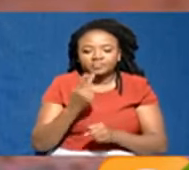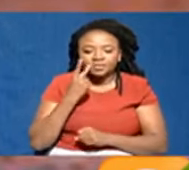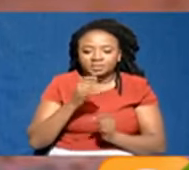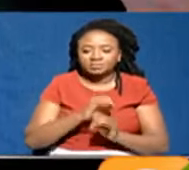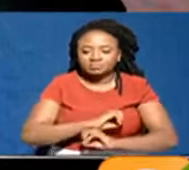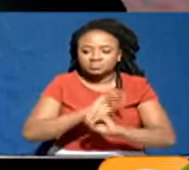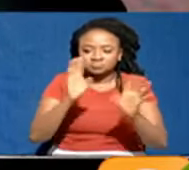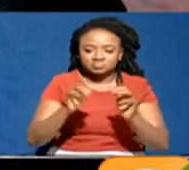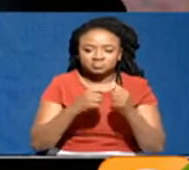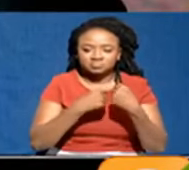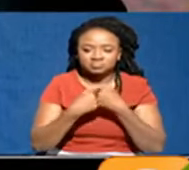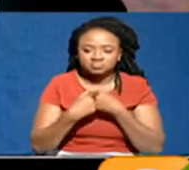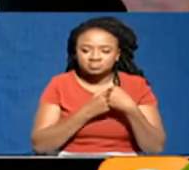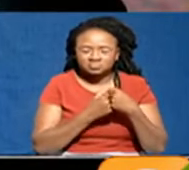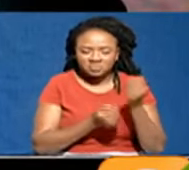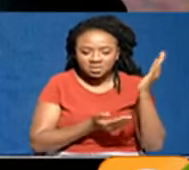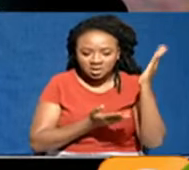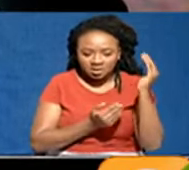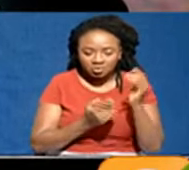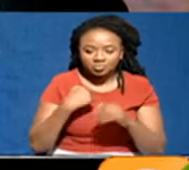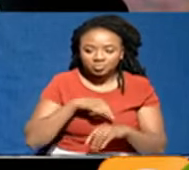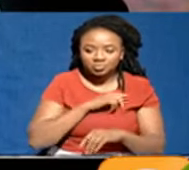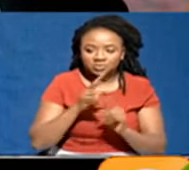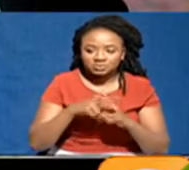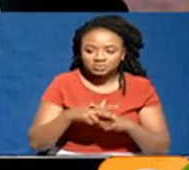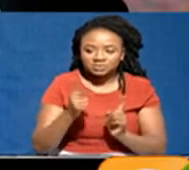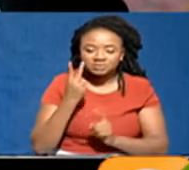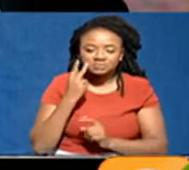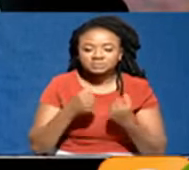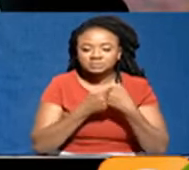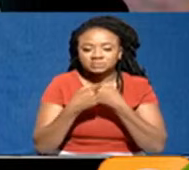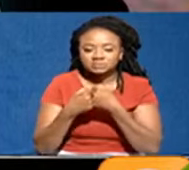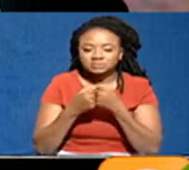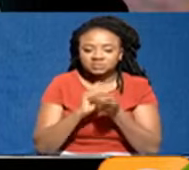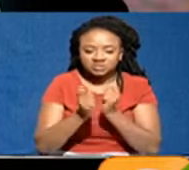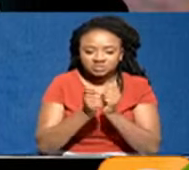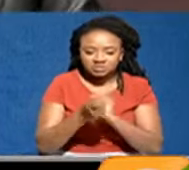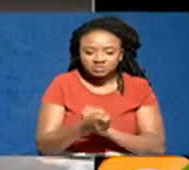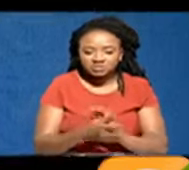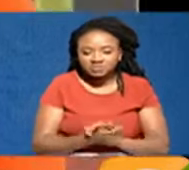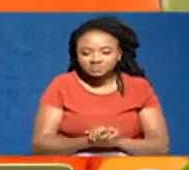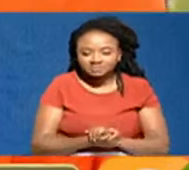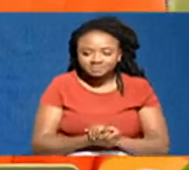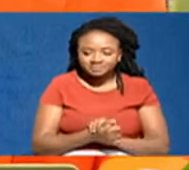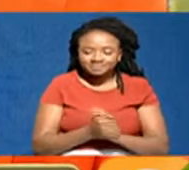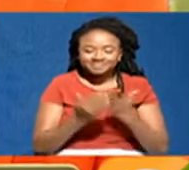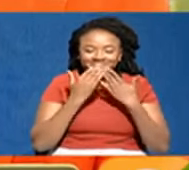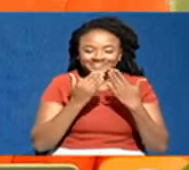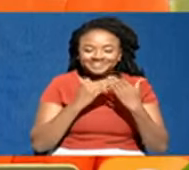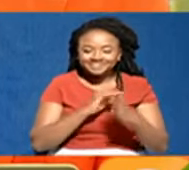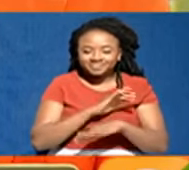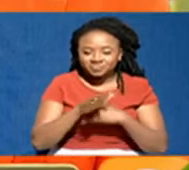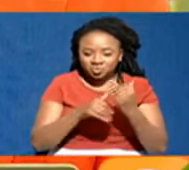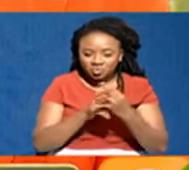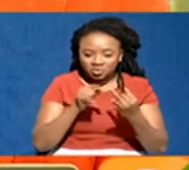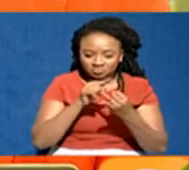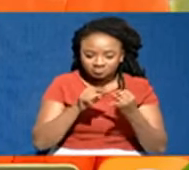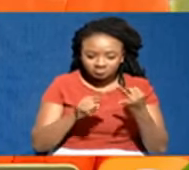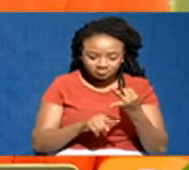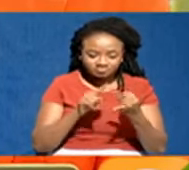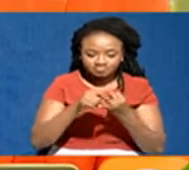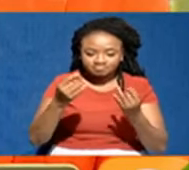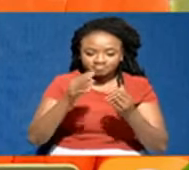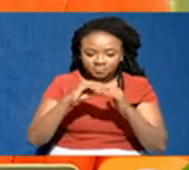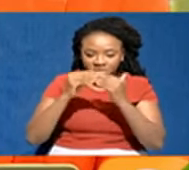you've just said it. Hopefully, we begin to see some changes. Thank you so much, Bright and Kevin, for coming in and raising more awareness on